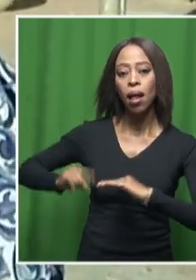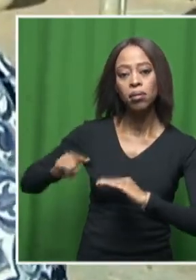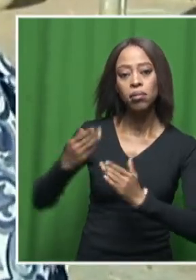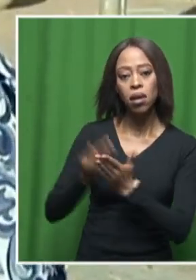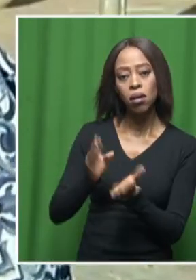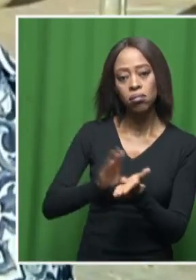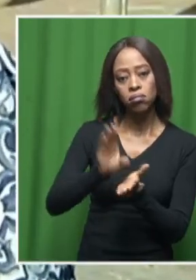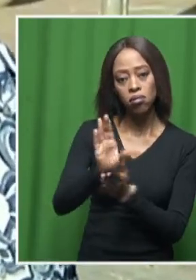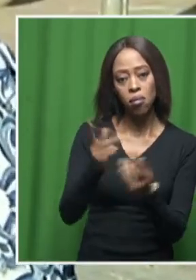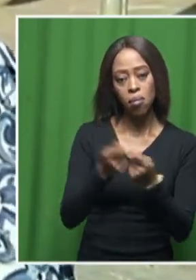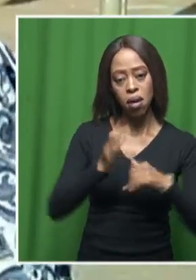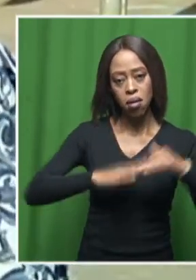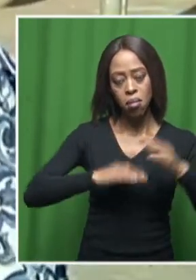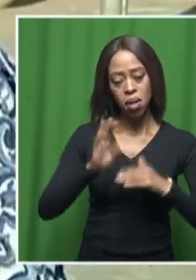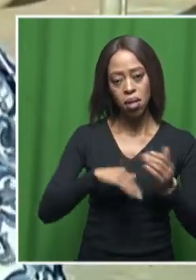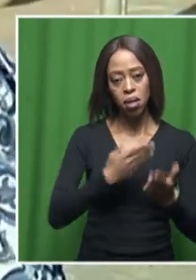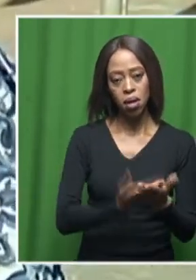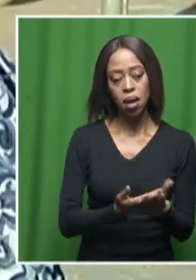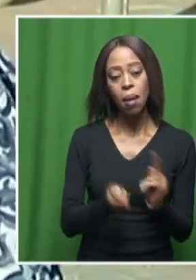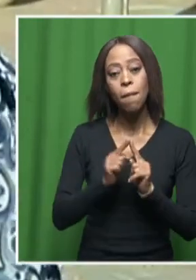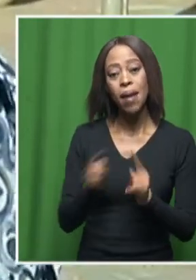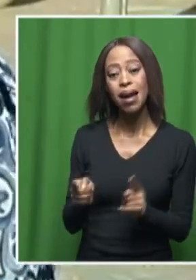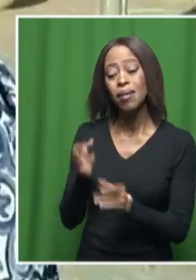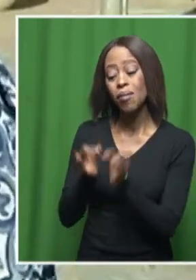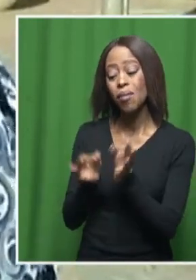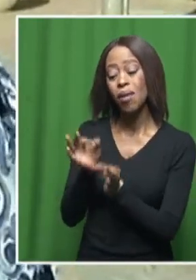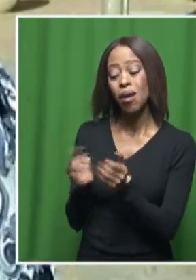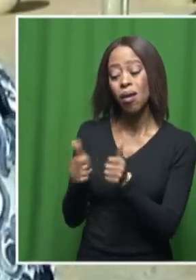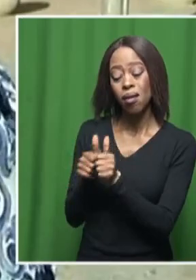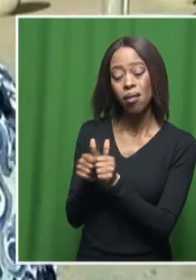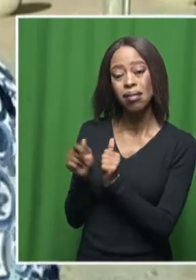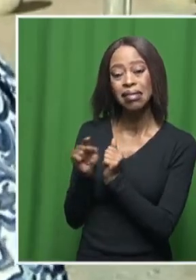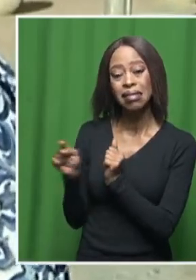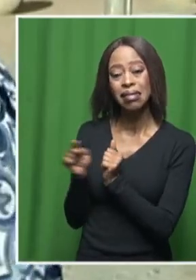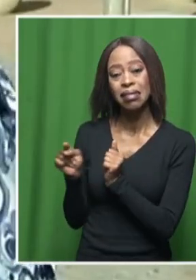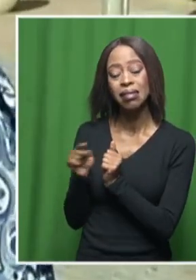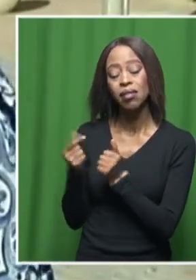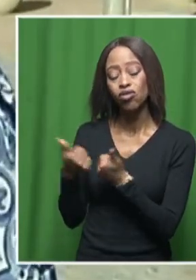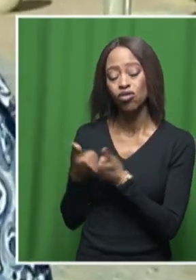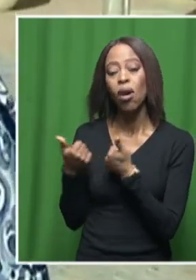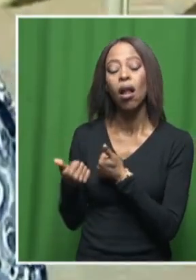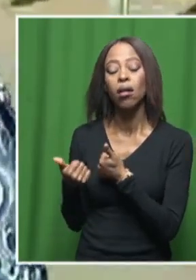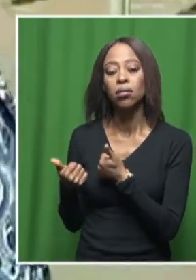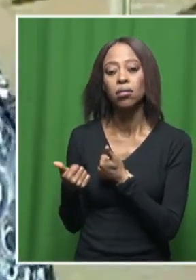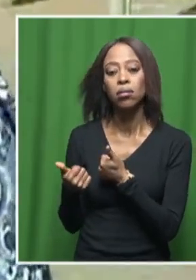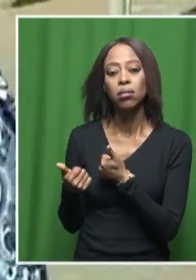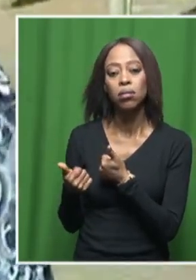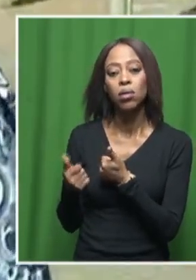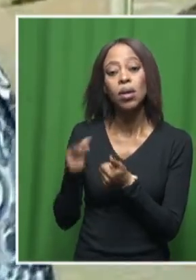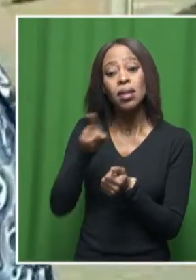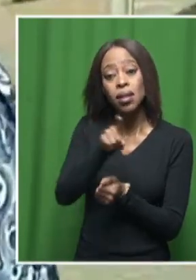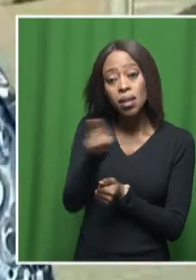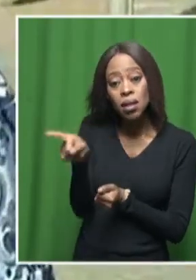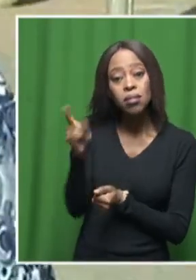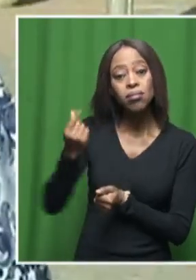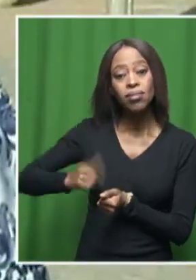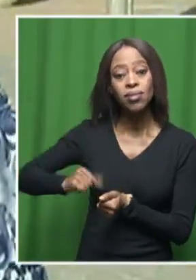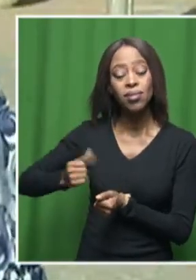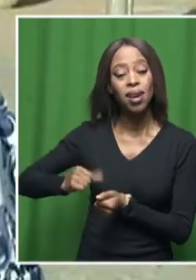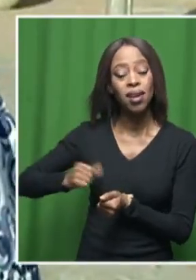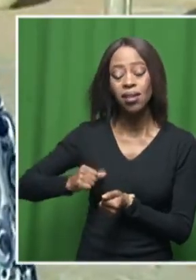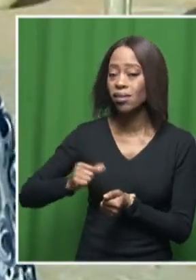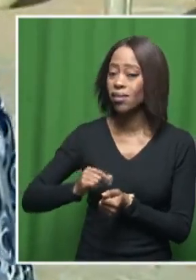money to be able to build. But it's the lack of current functioning municipalities where we are having